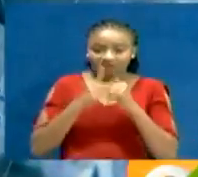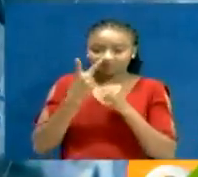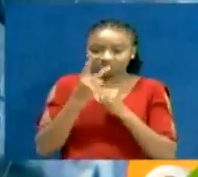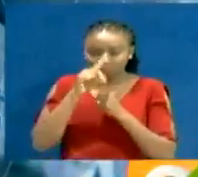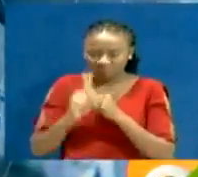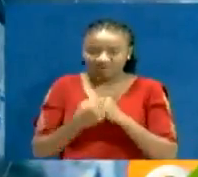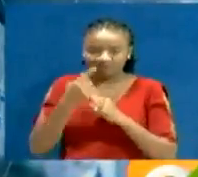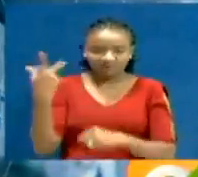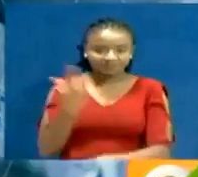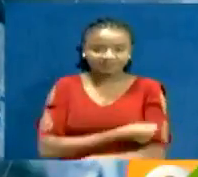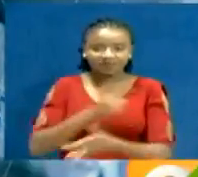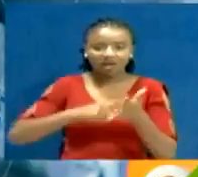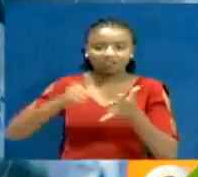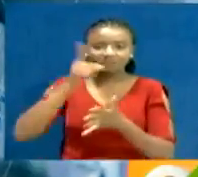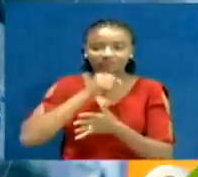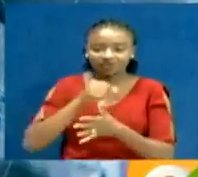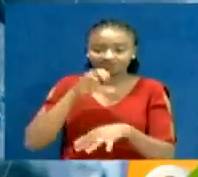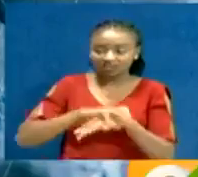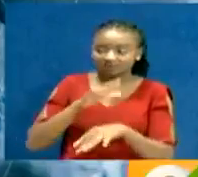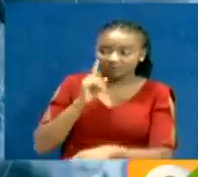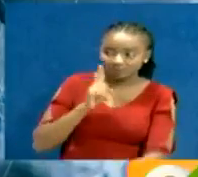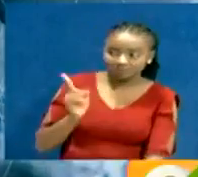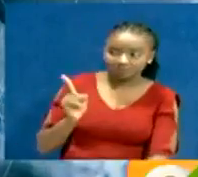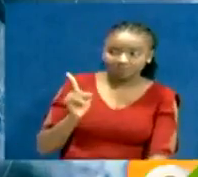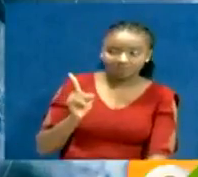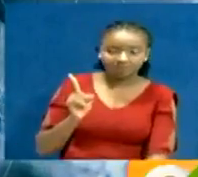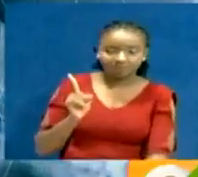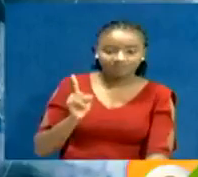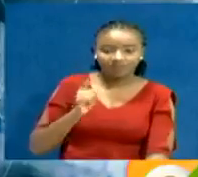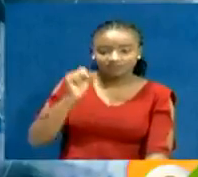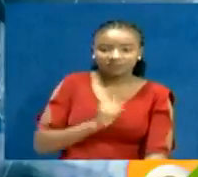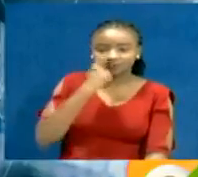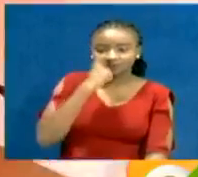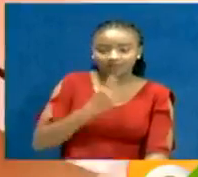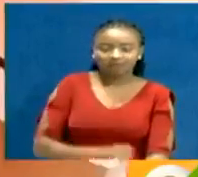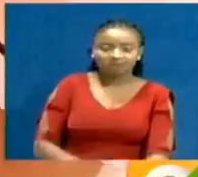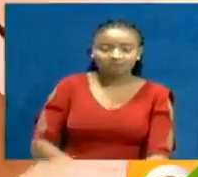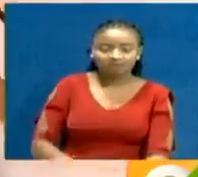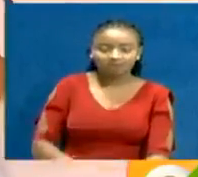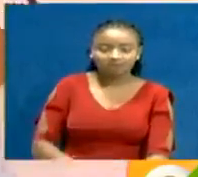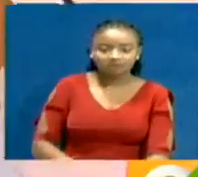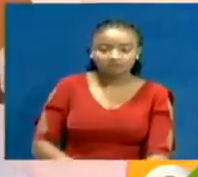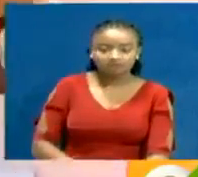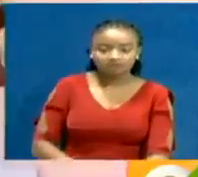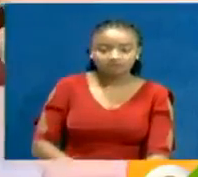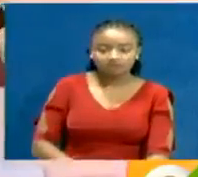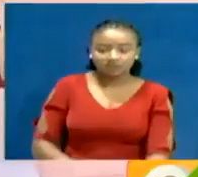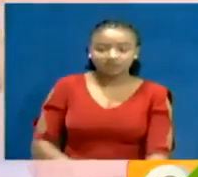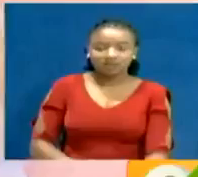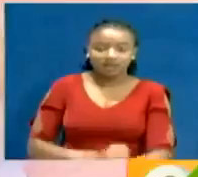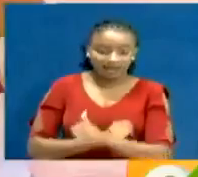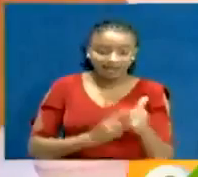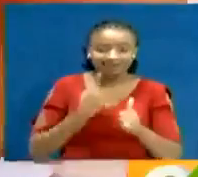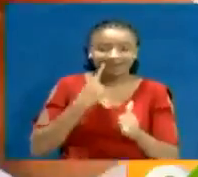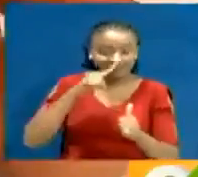72,000 doses have been approved through the Gavi COVAX facility, doses that were donated by South Sudan. That, coupled up with at least 100,000